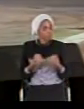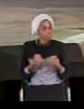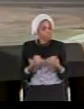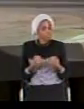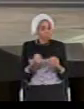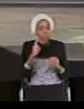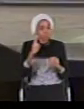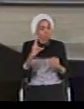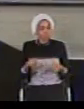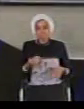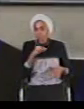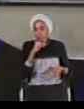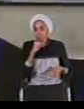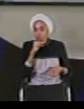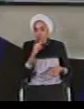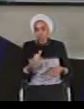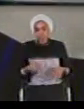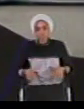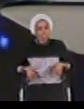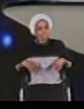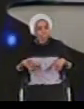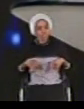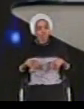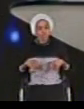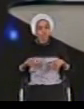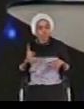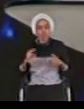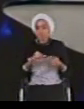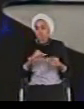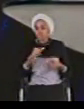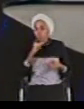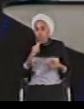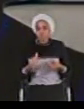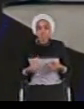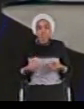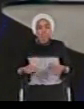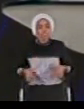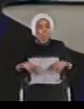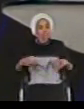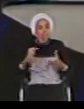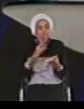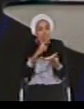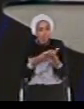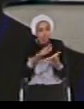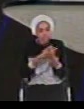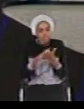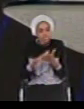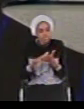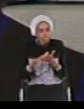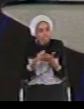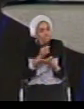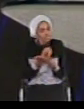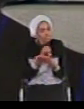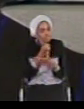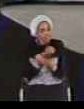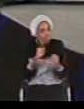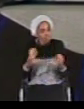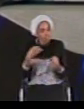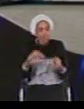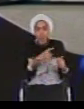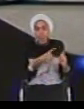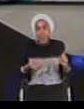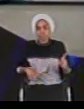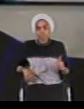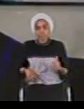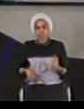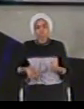live to show, to confirm the righteousness and the salvation of the Lord.